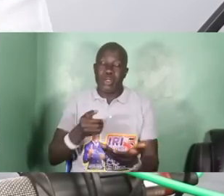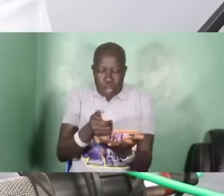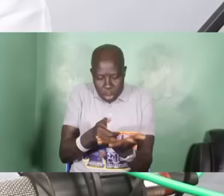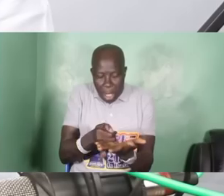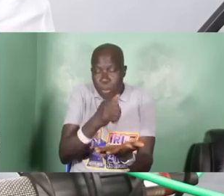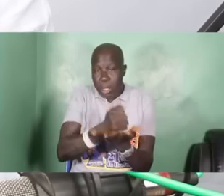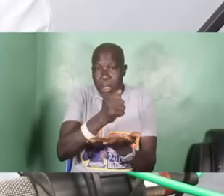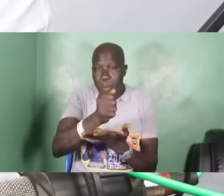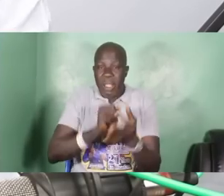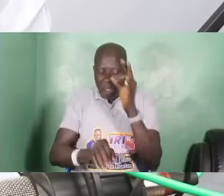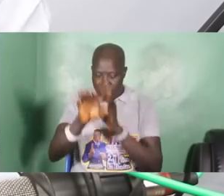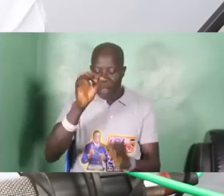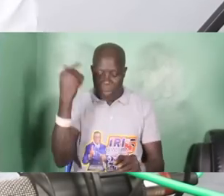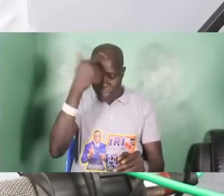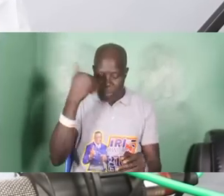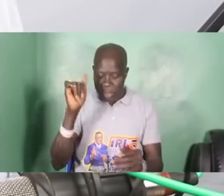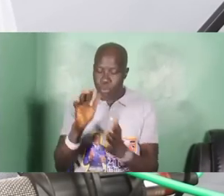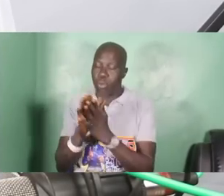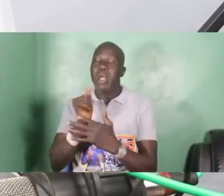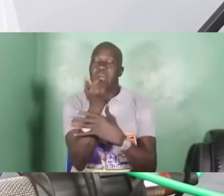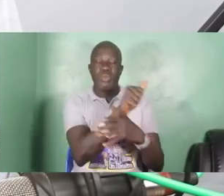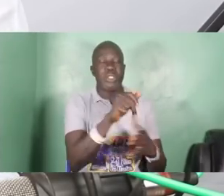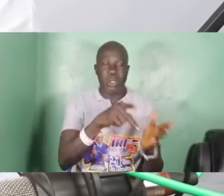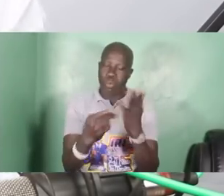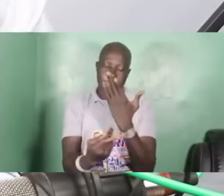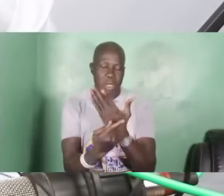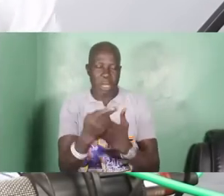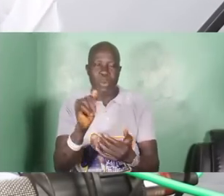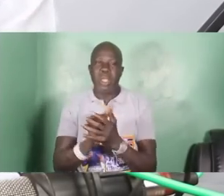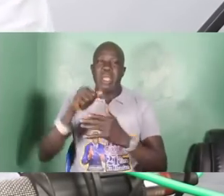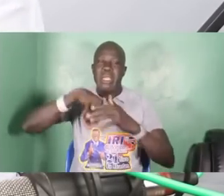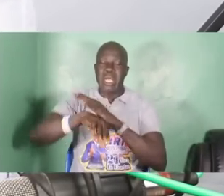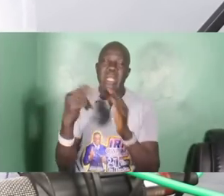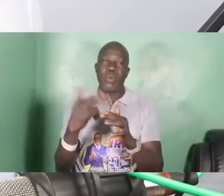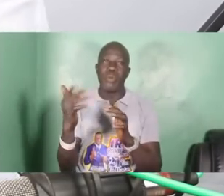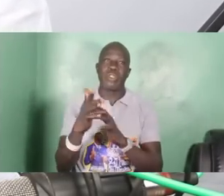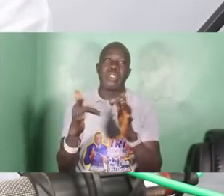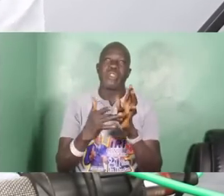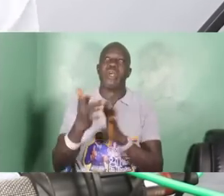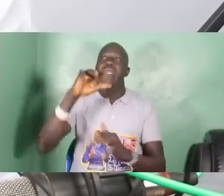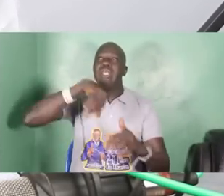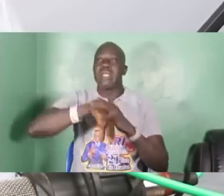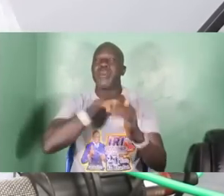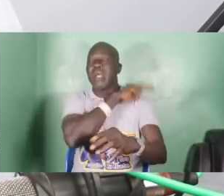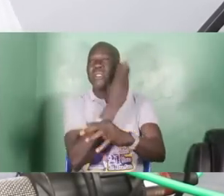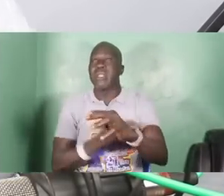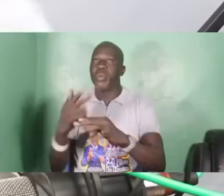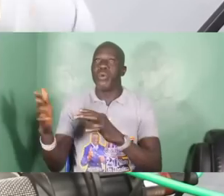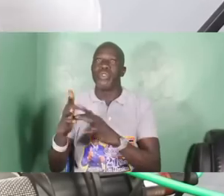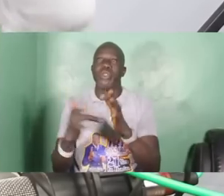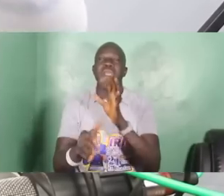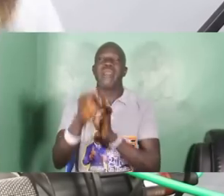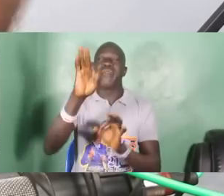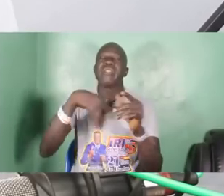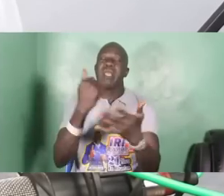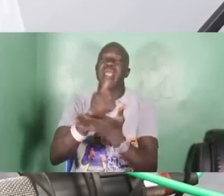you type your amen. If on Facebook, if on Facebook, and share this program in the name of Jesus. In the name of